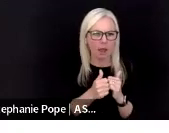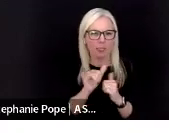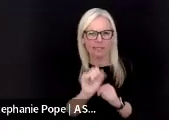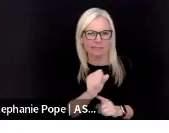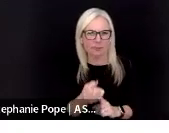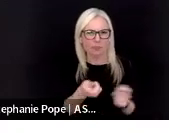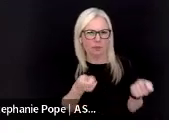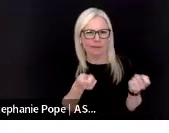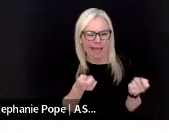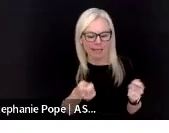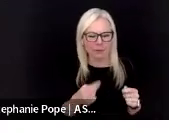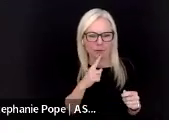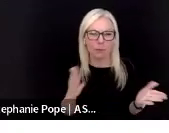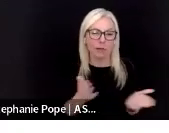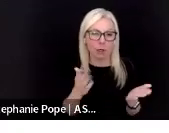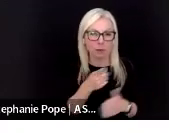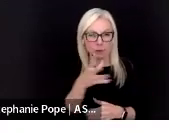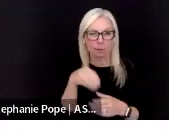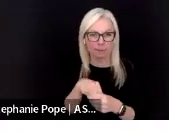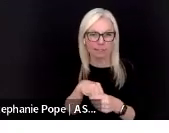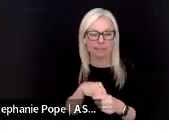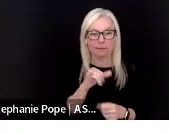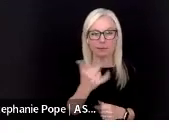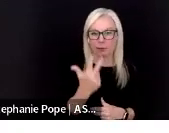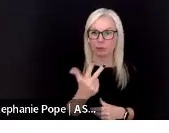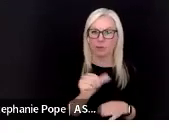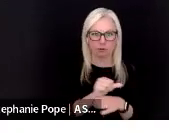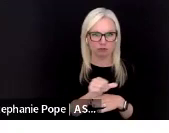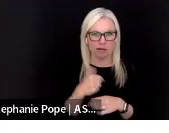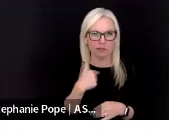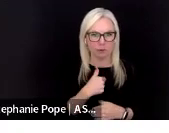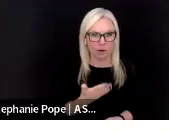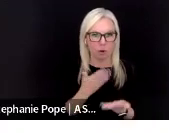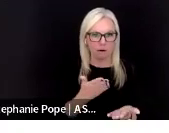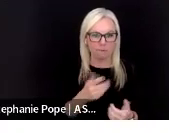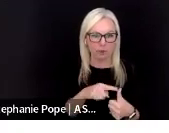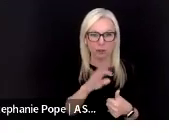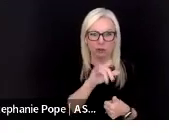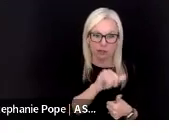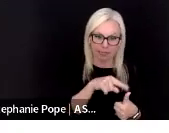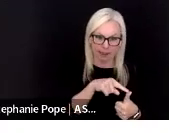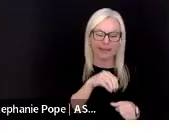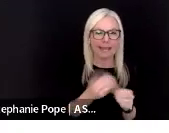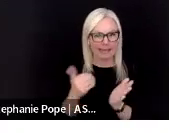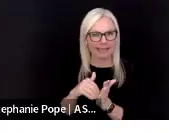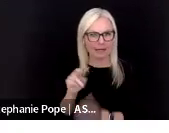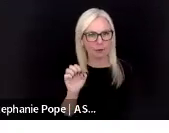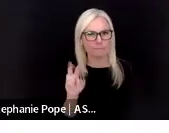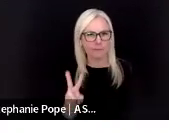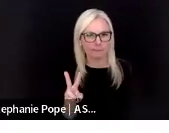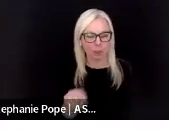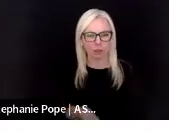you know, do encourage you to participate in these free trainings. We're offering them in July and then again in November. And I also want to talk a little